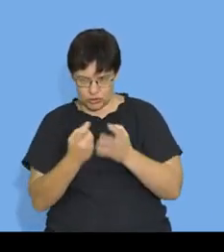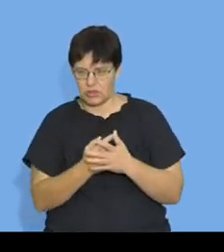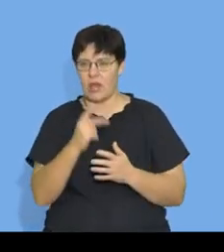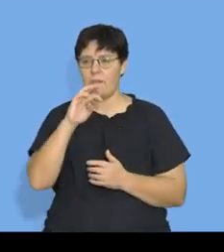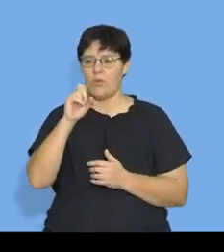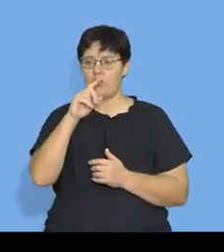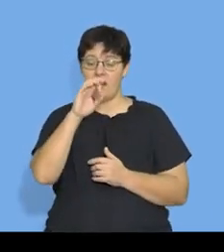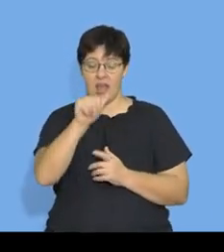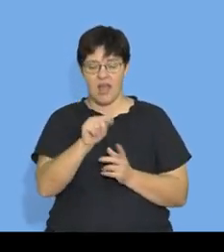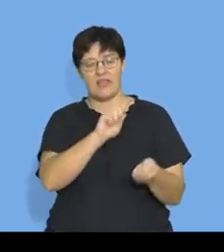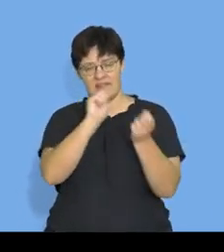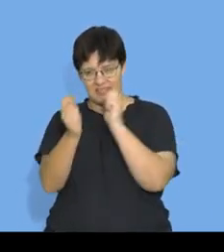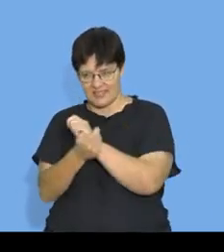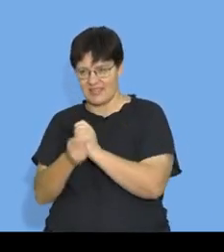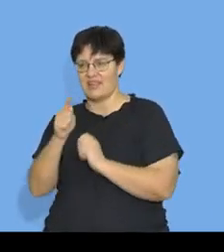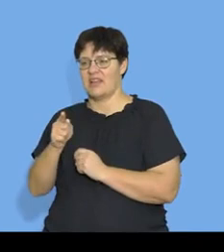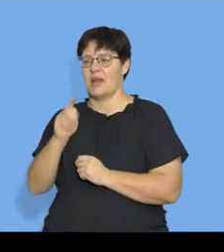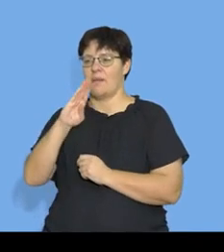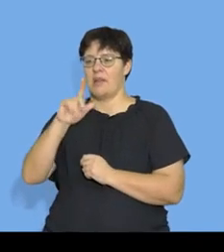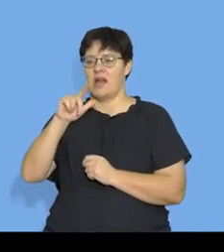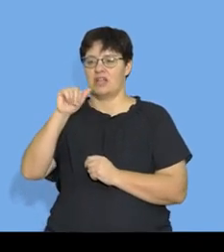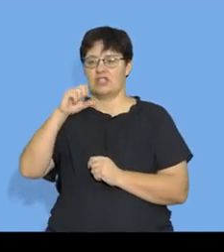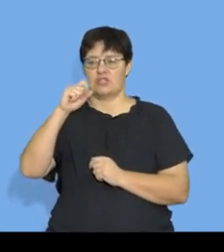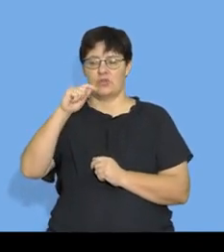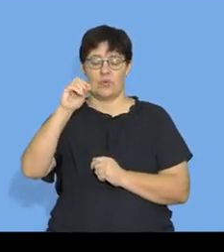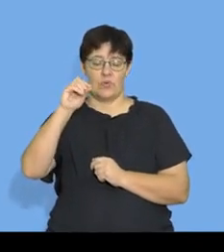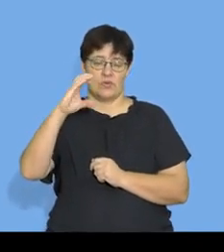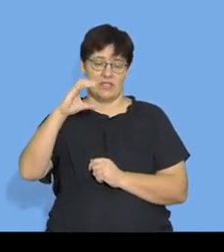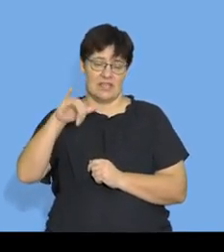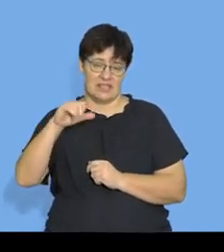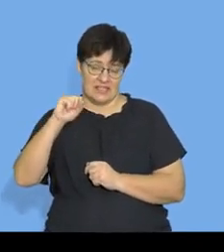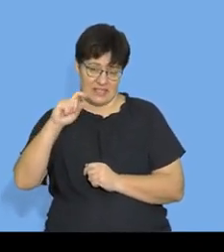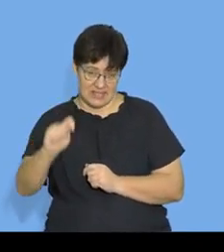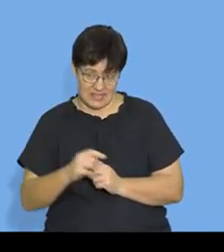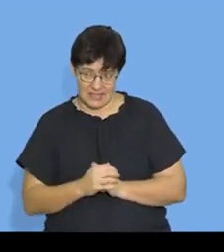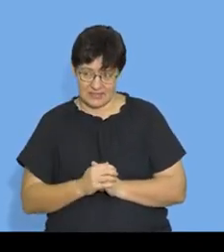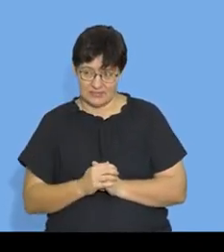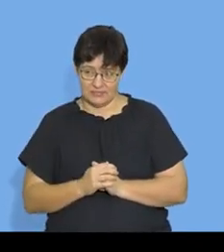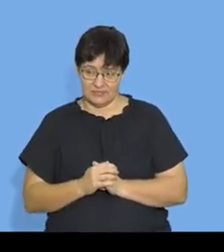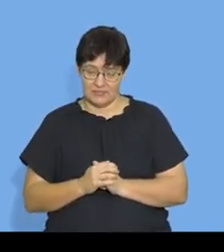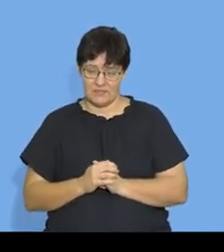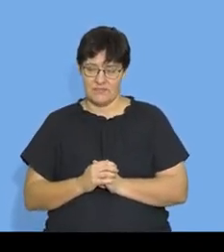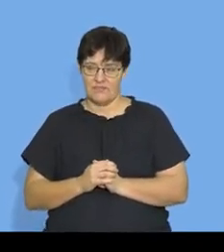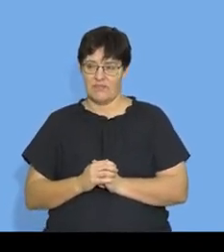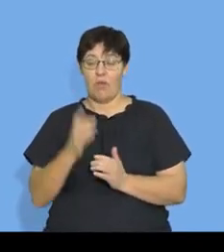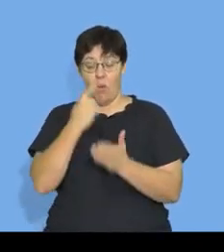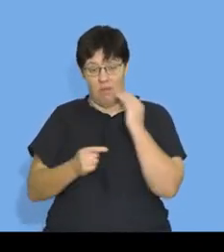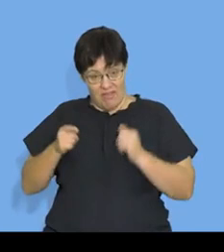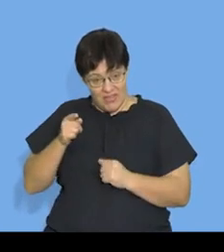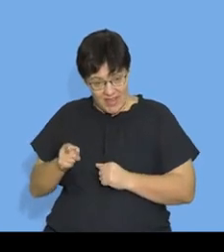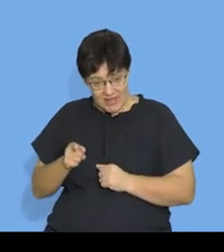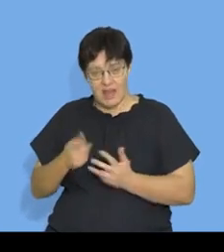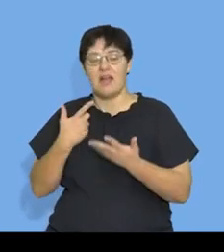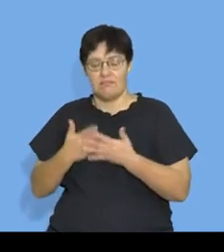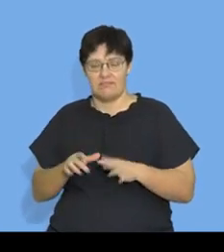morula, and that morula in turn becomes a specialized cell called or structure called the blastocyst. And only